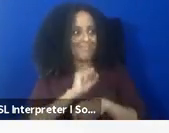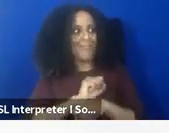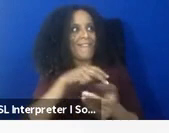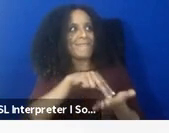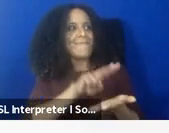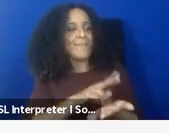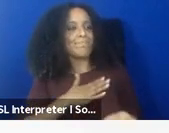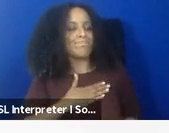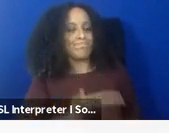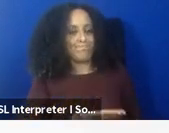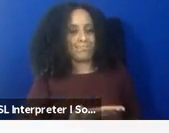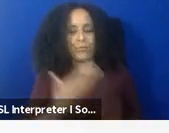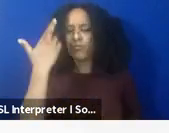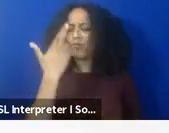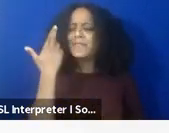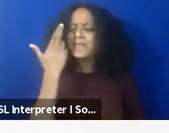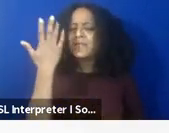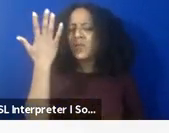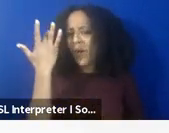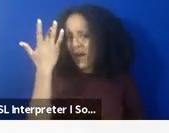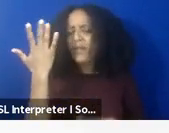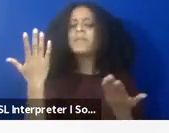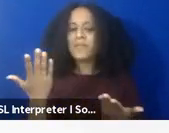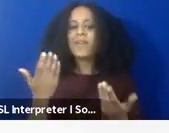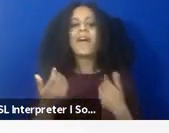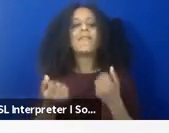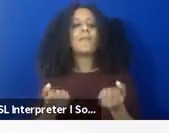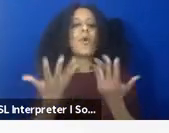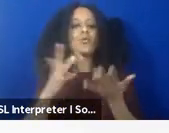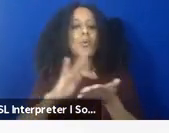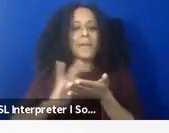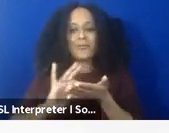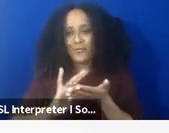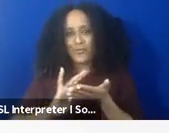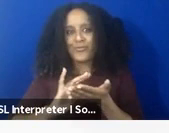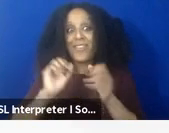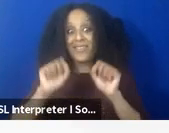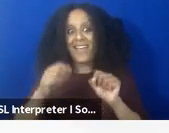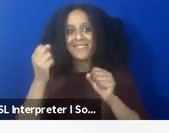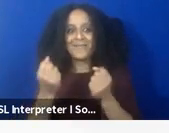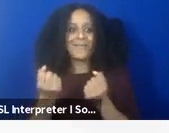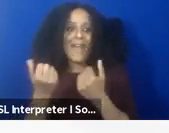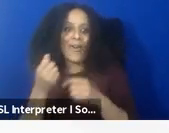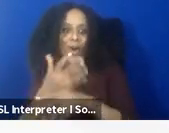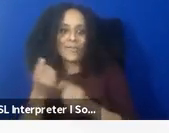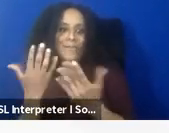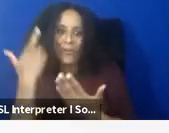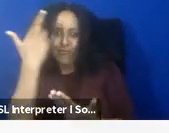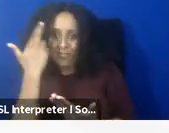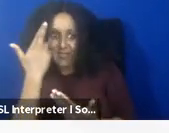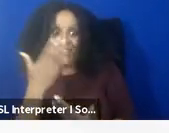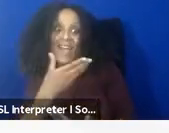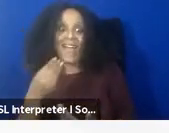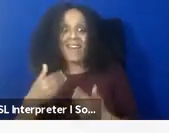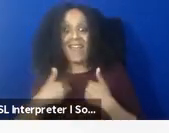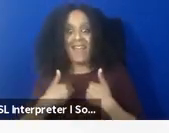this are going to be multifactorial. For example, there's going to be the issue of multiple medications, which is going to be common in our patients with diabetes and is also a